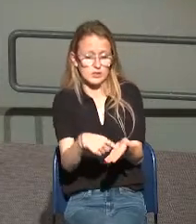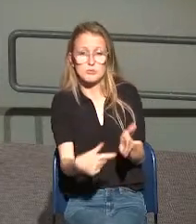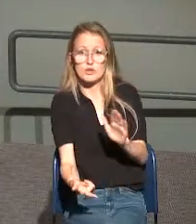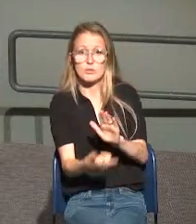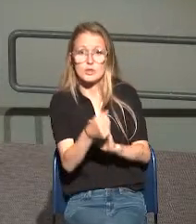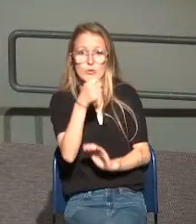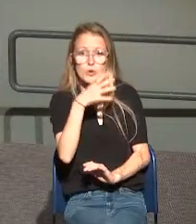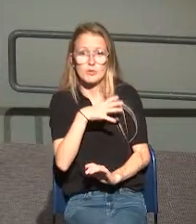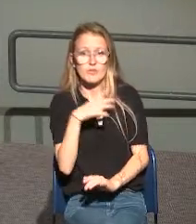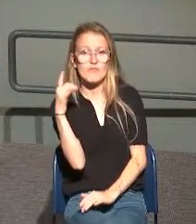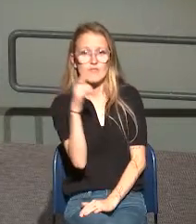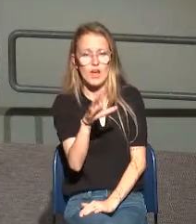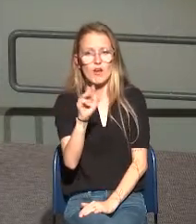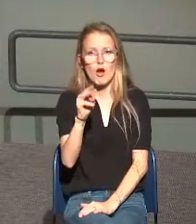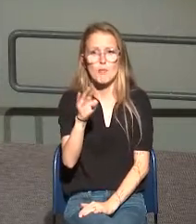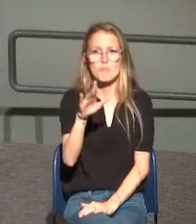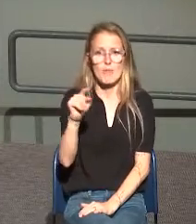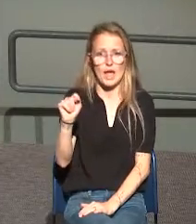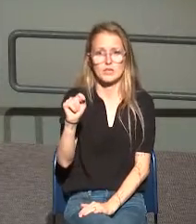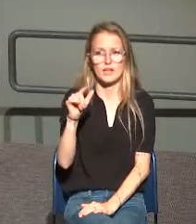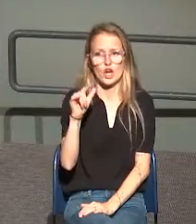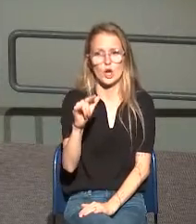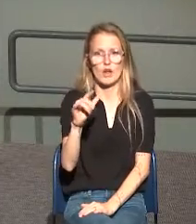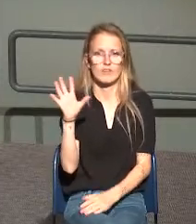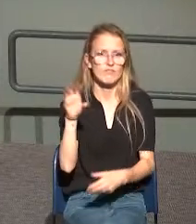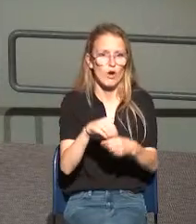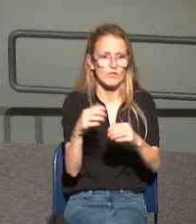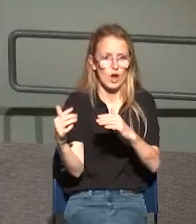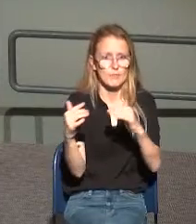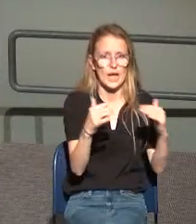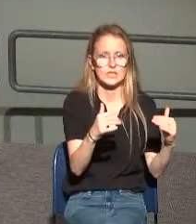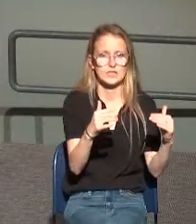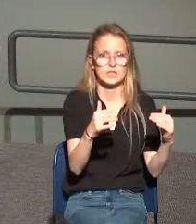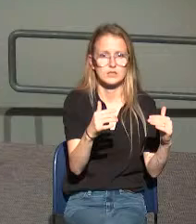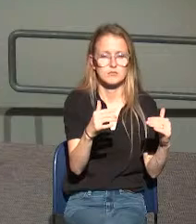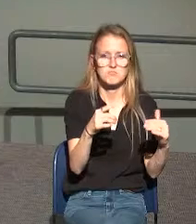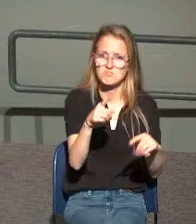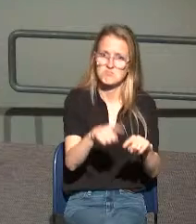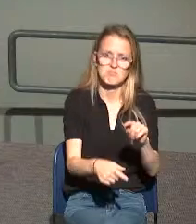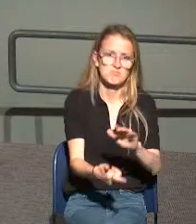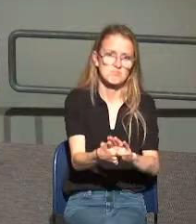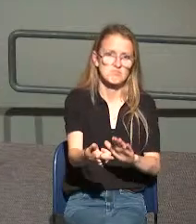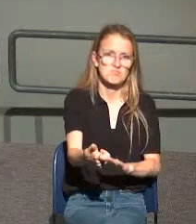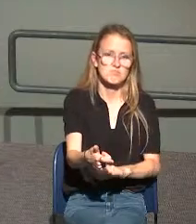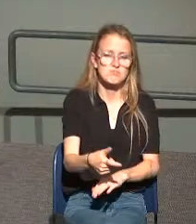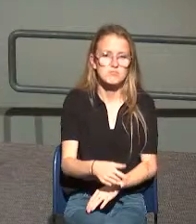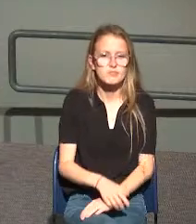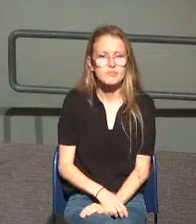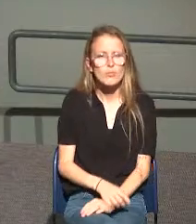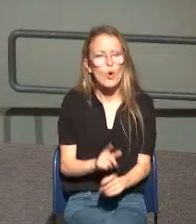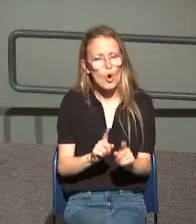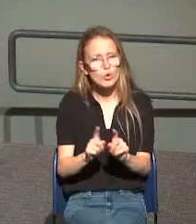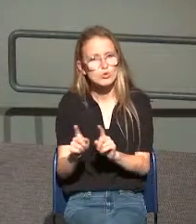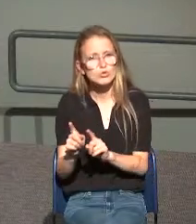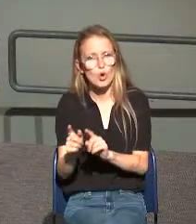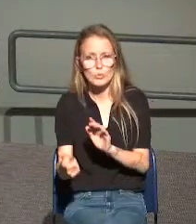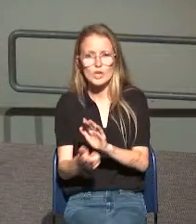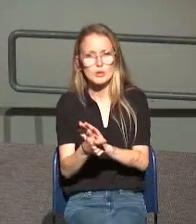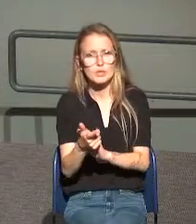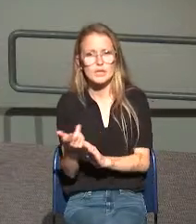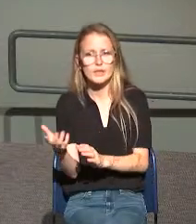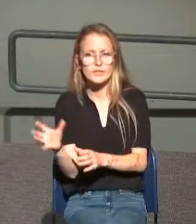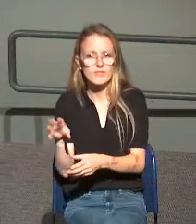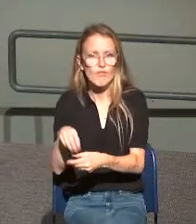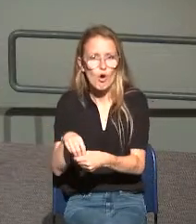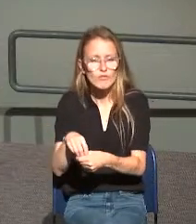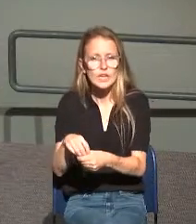flying combat aircraft in combat, engaging the enemy in combat, and also from serving on combat ships, which pretty much